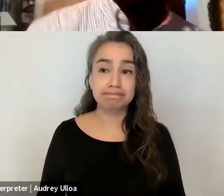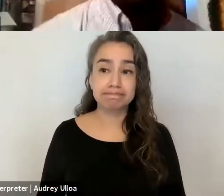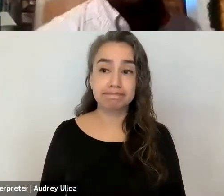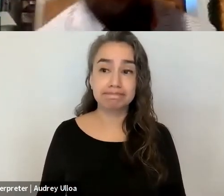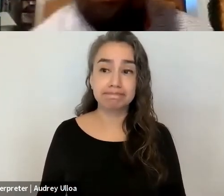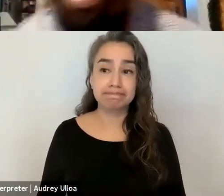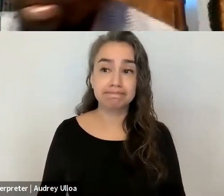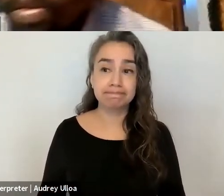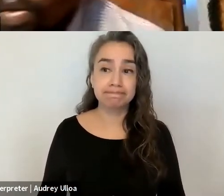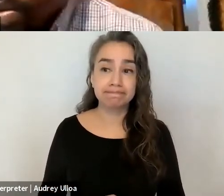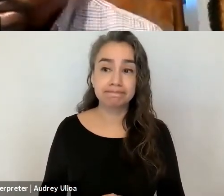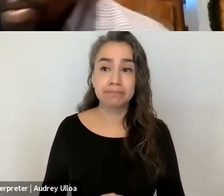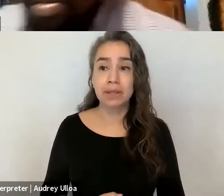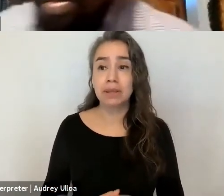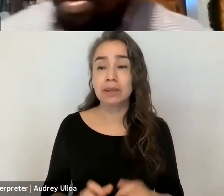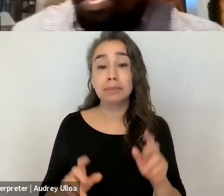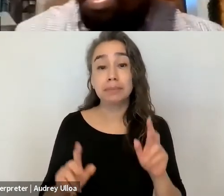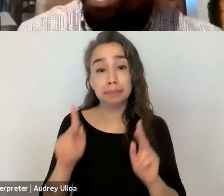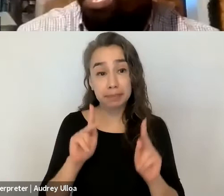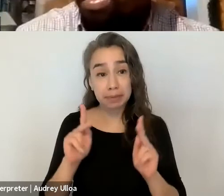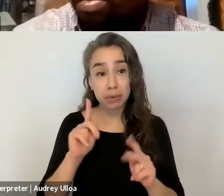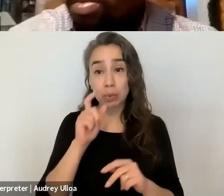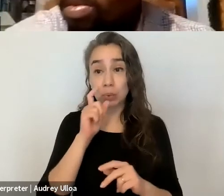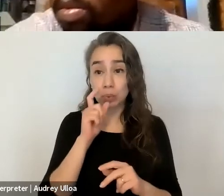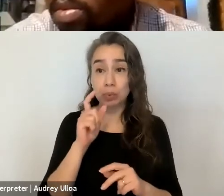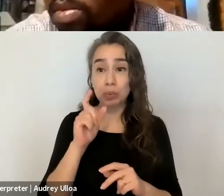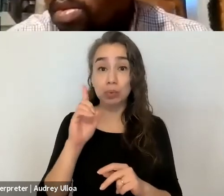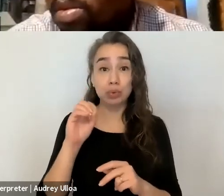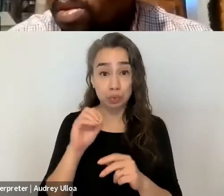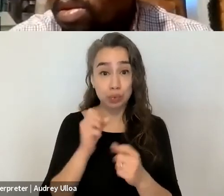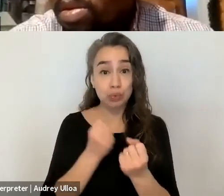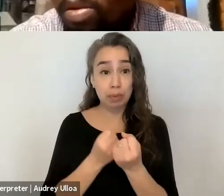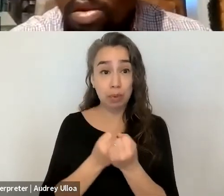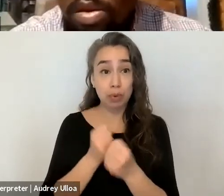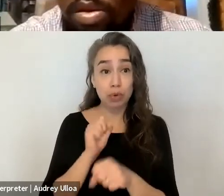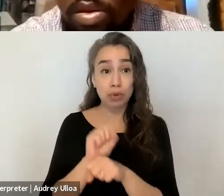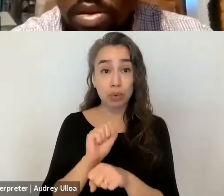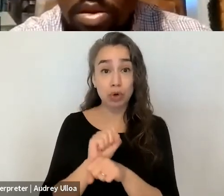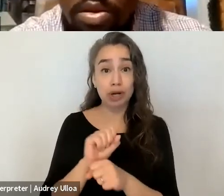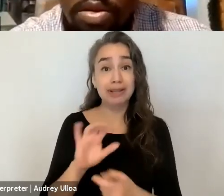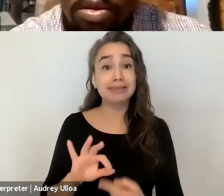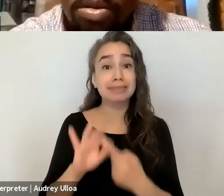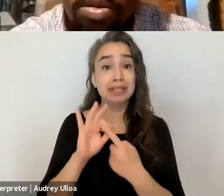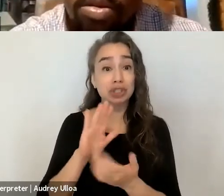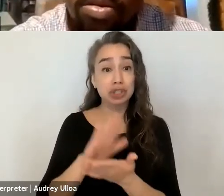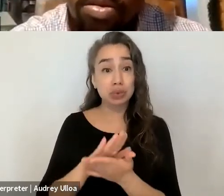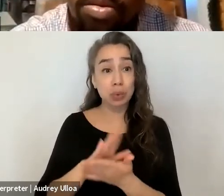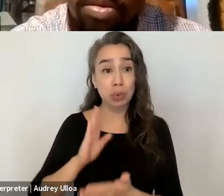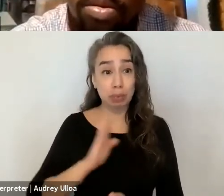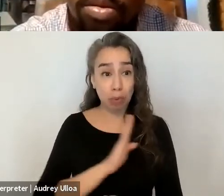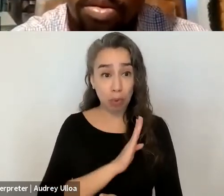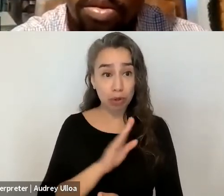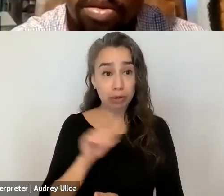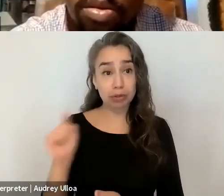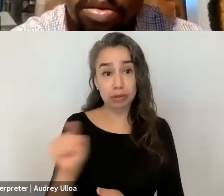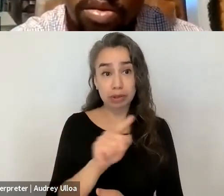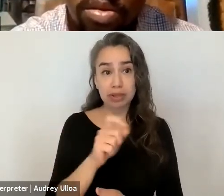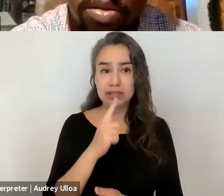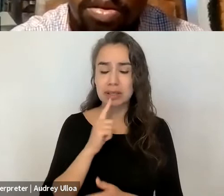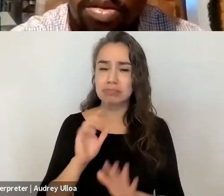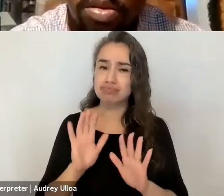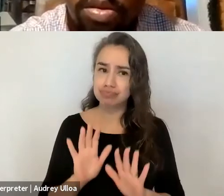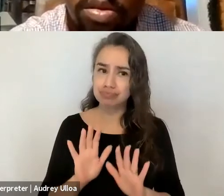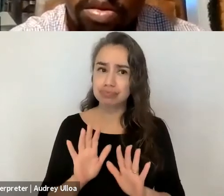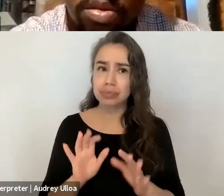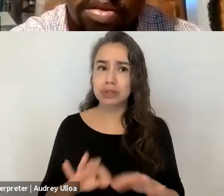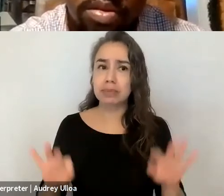that people who do support the work, especially the people within the school board, say that it's really important for